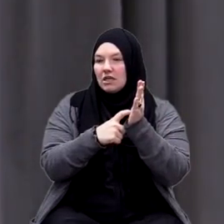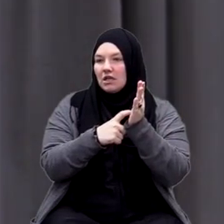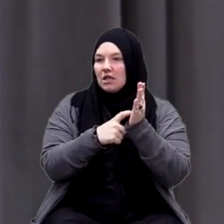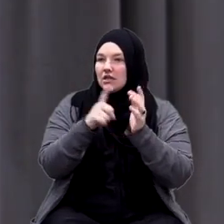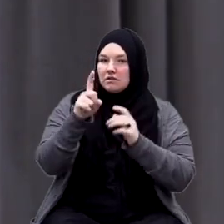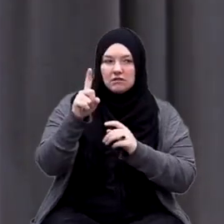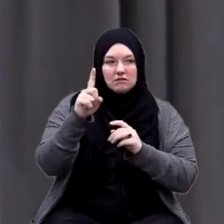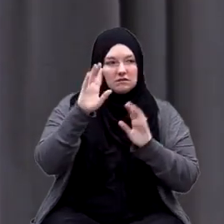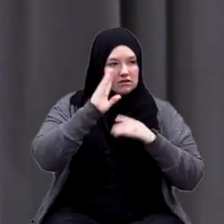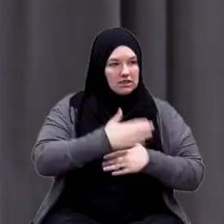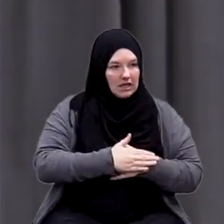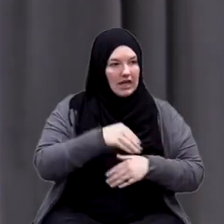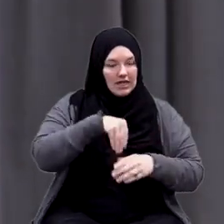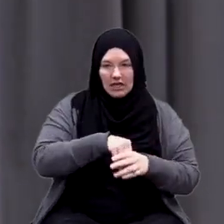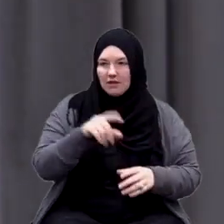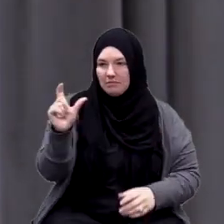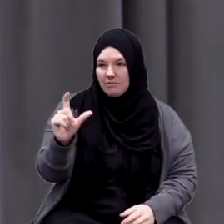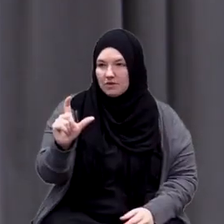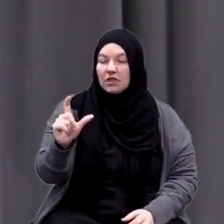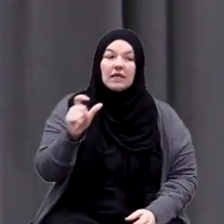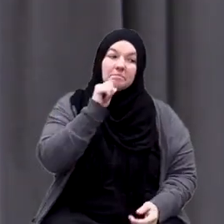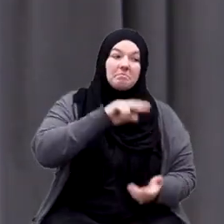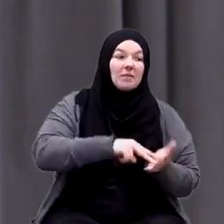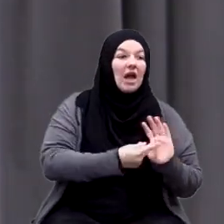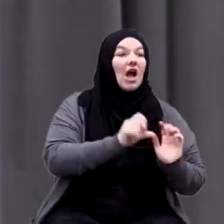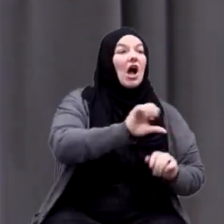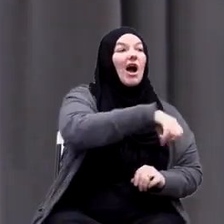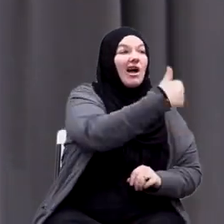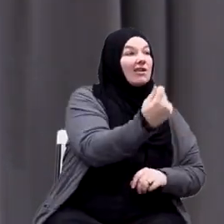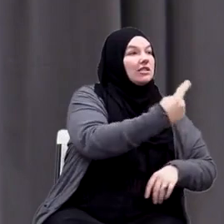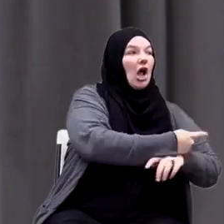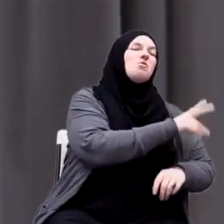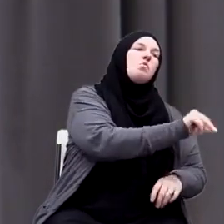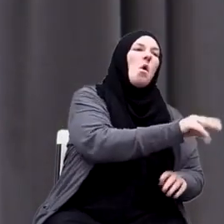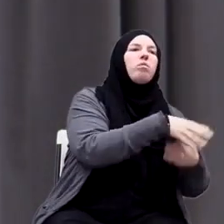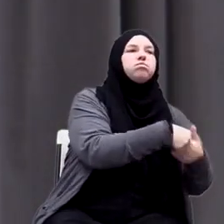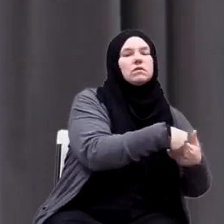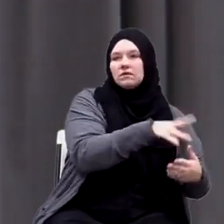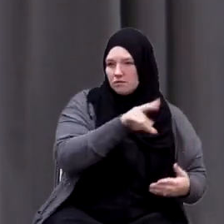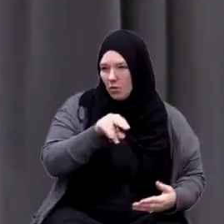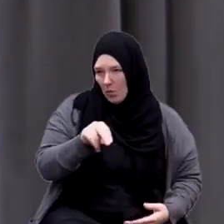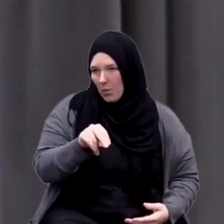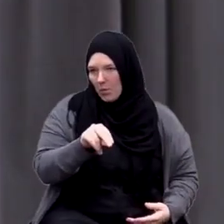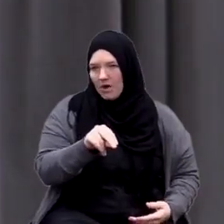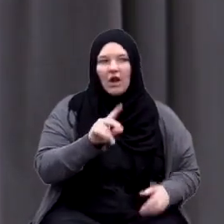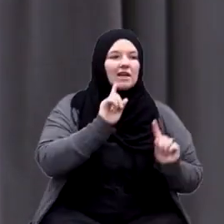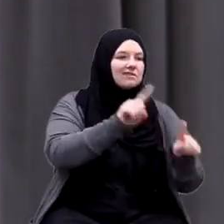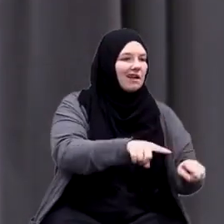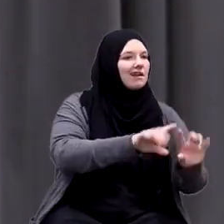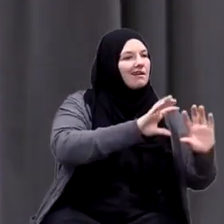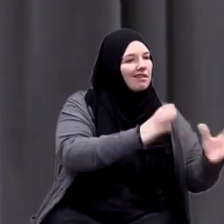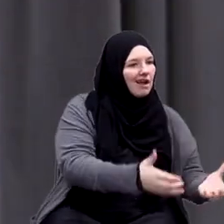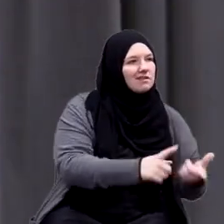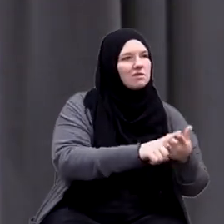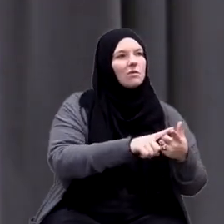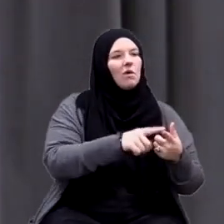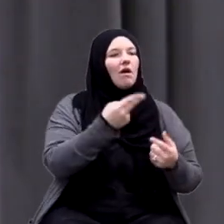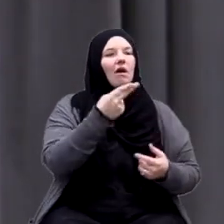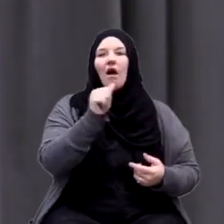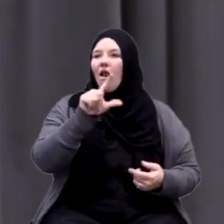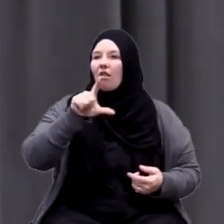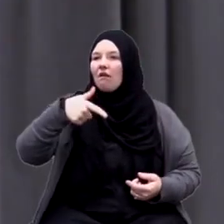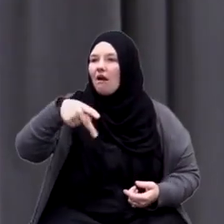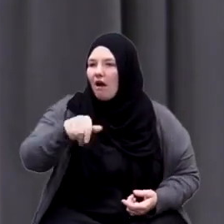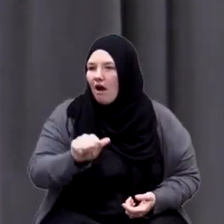Muslim, it doesn't mean that others are not required, attending classes or attending halaqa